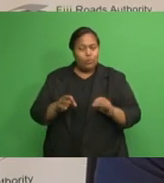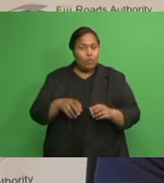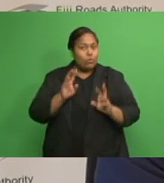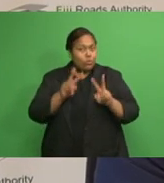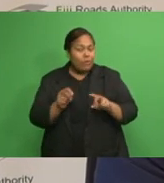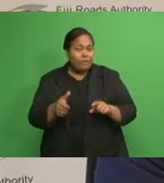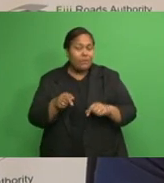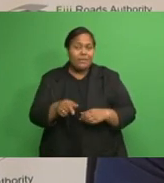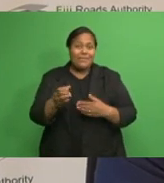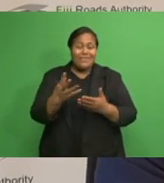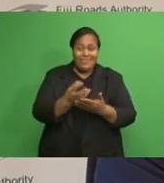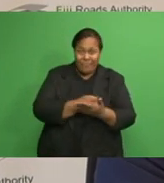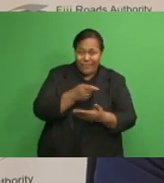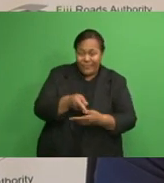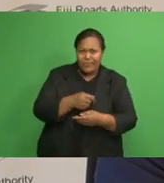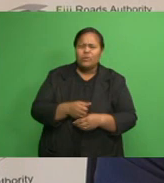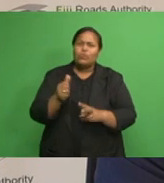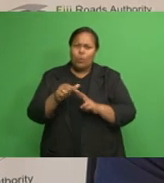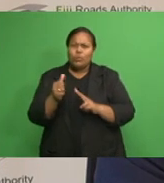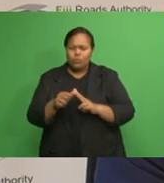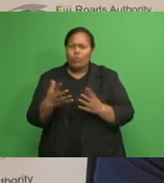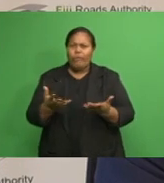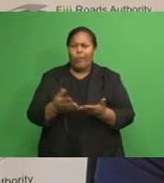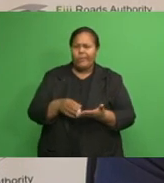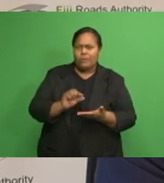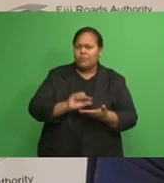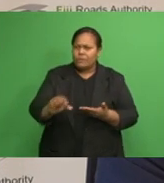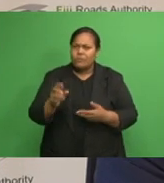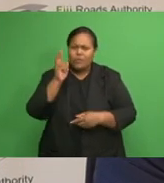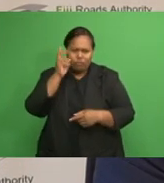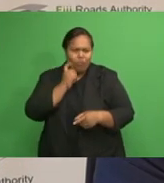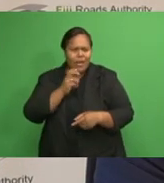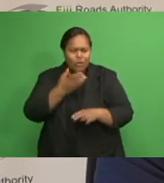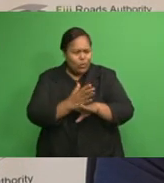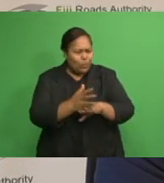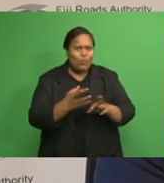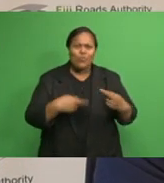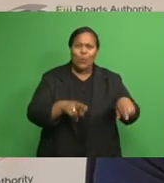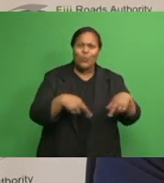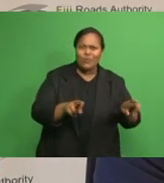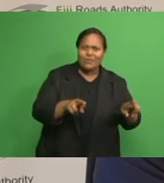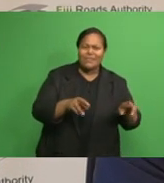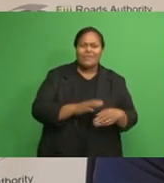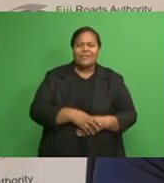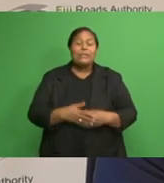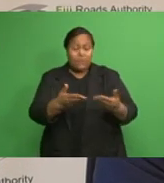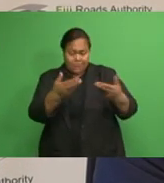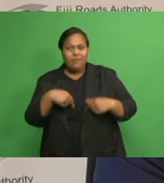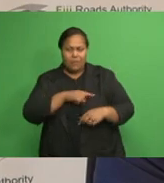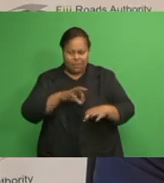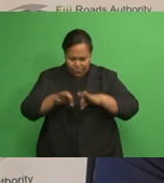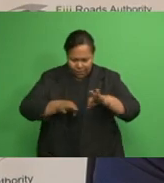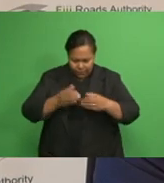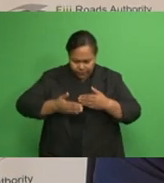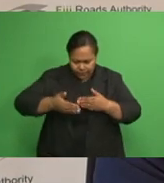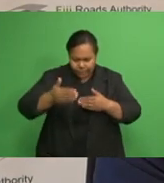there's also a separate allocation now for rehabs and renewals, which is really important to us because that gives us longevity and it gives us